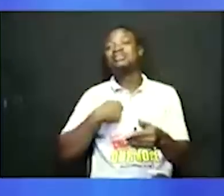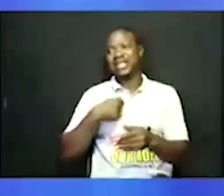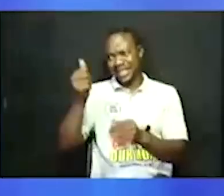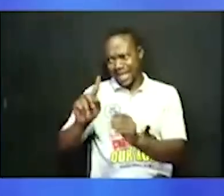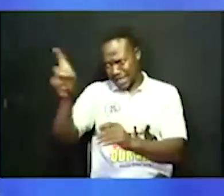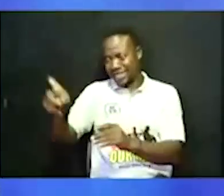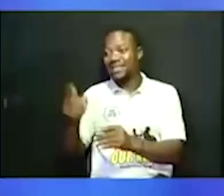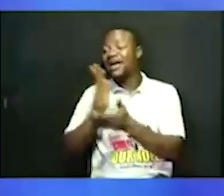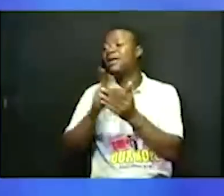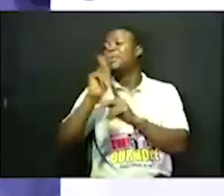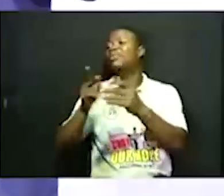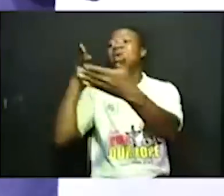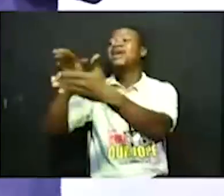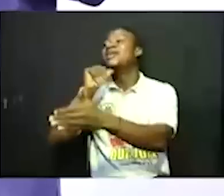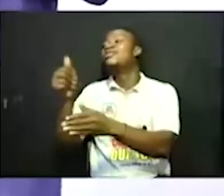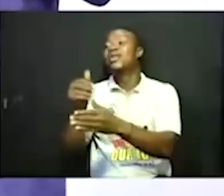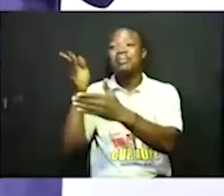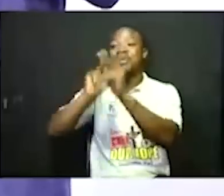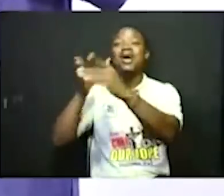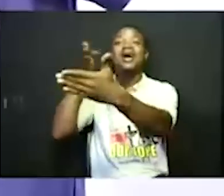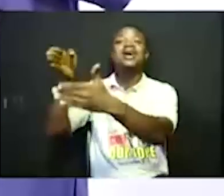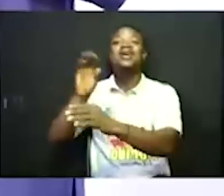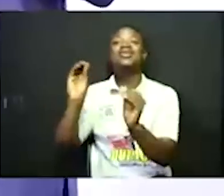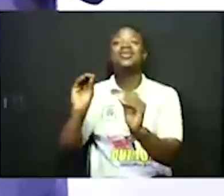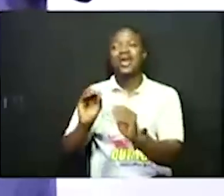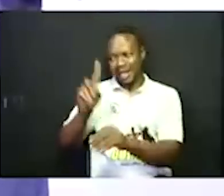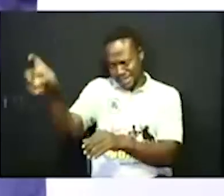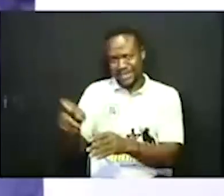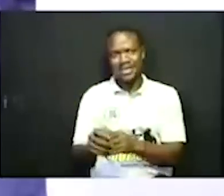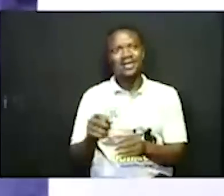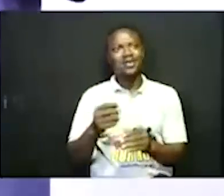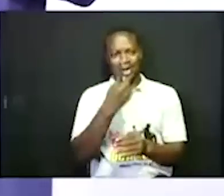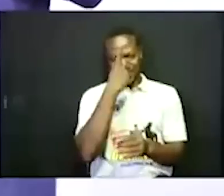nobody has ever offended you. Then if you like, ask me.